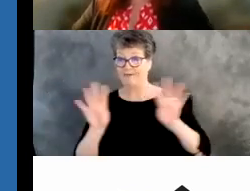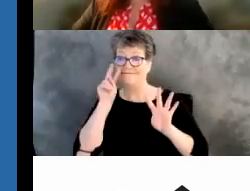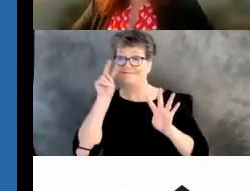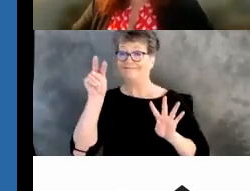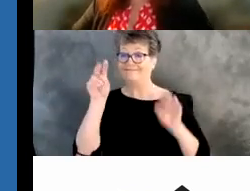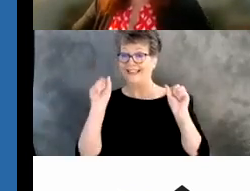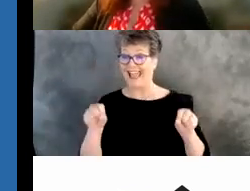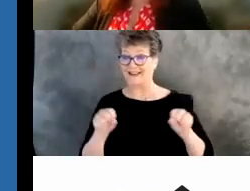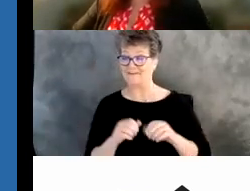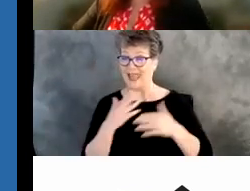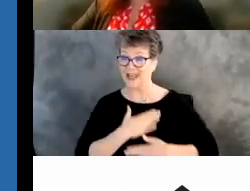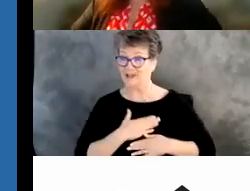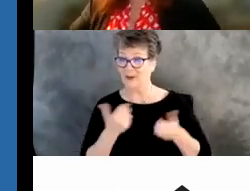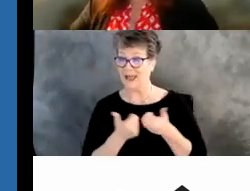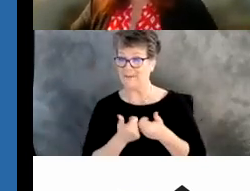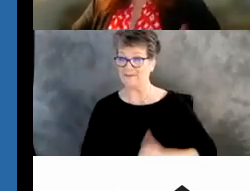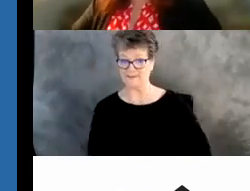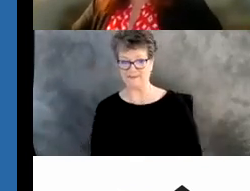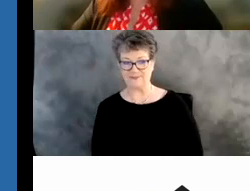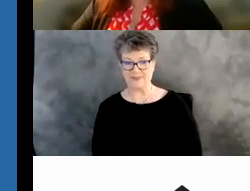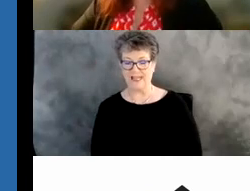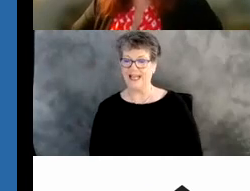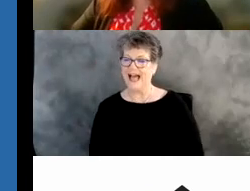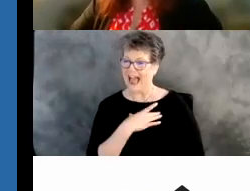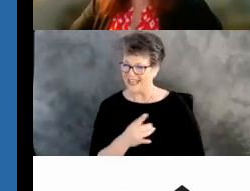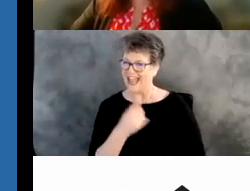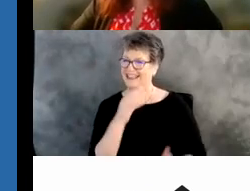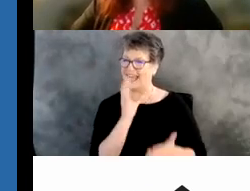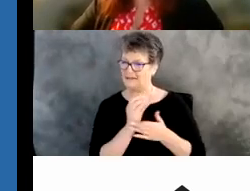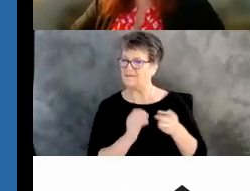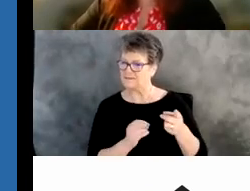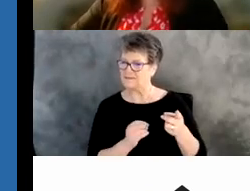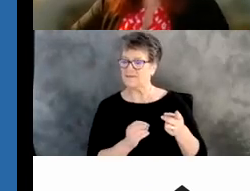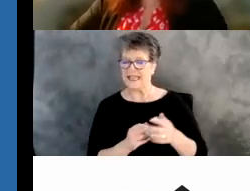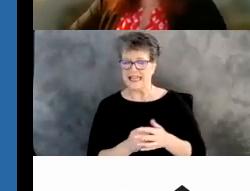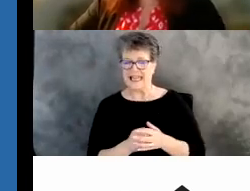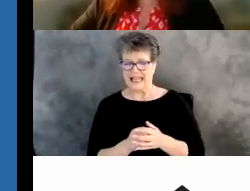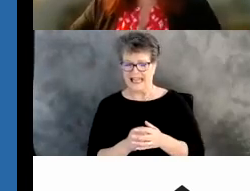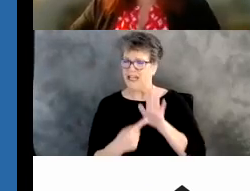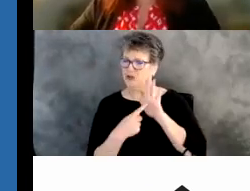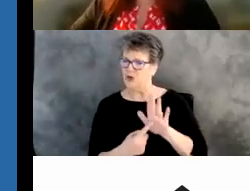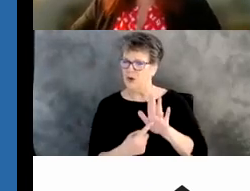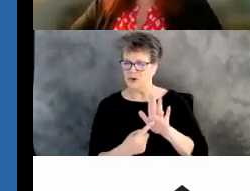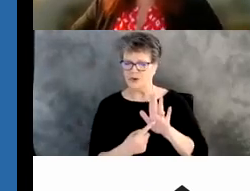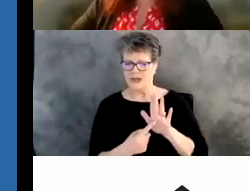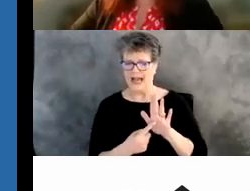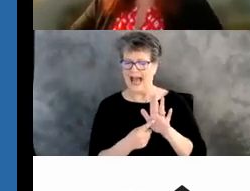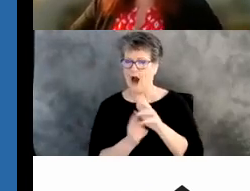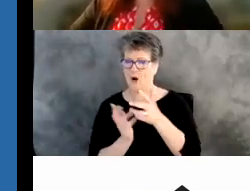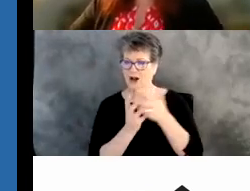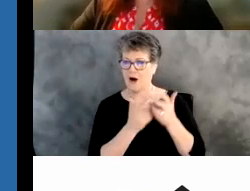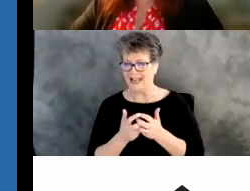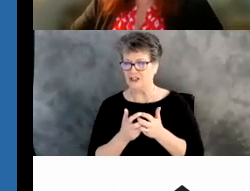the fence and enjoy the game. So I like that illustration because I think it illustrates how accommodations often